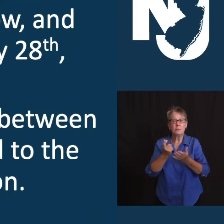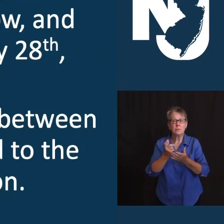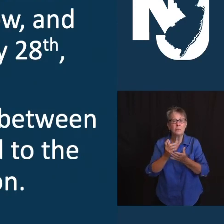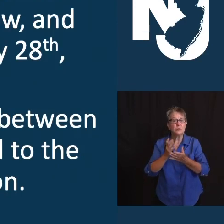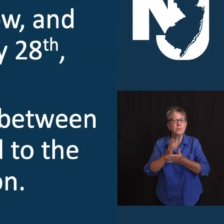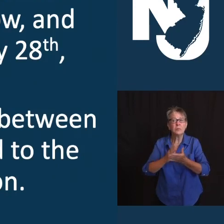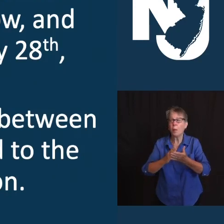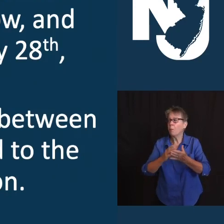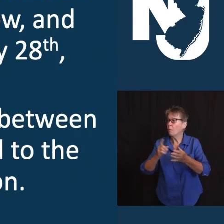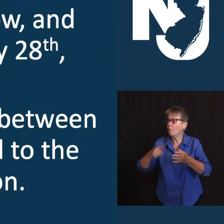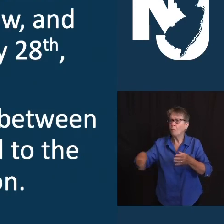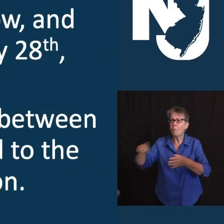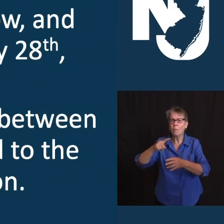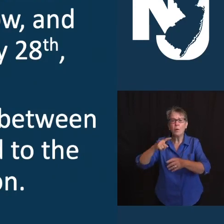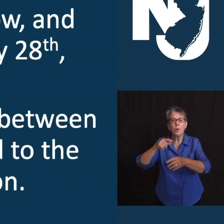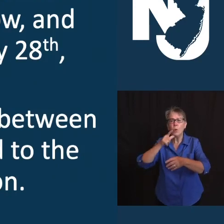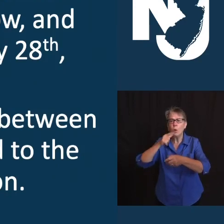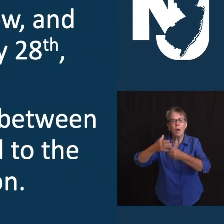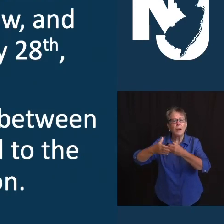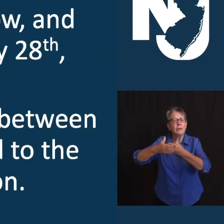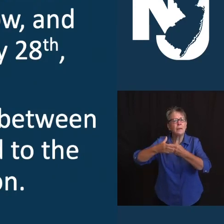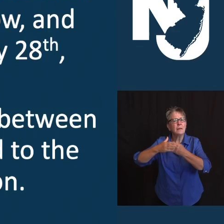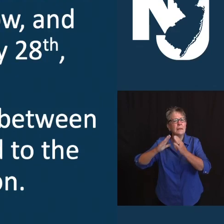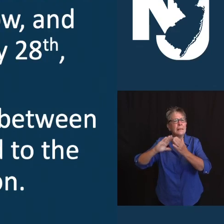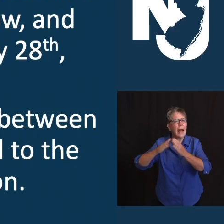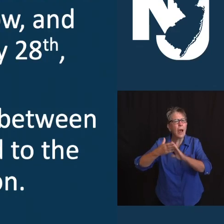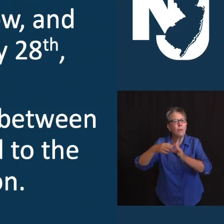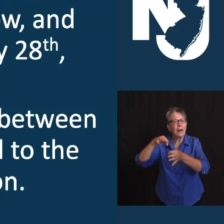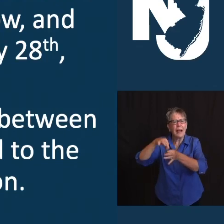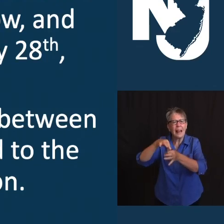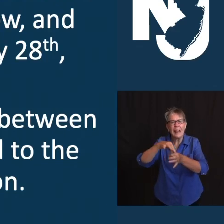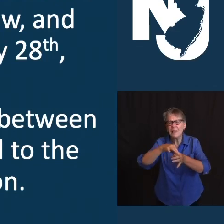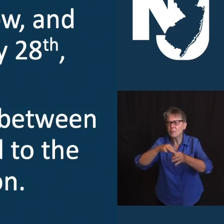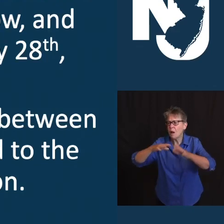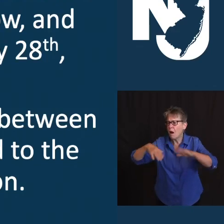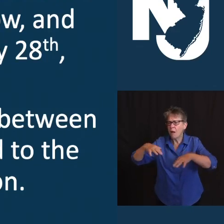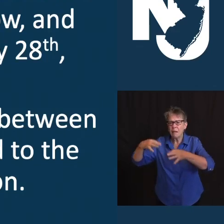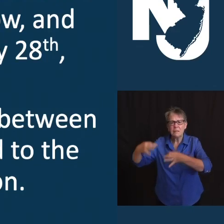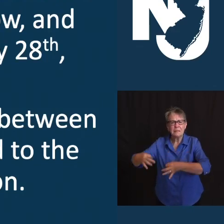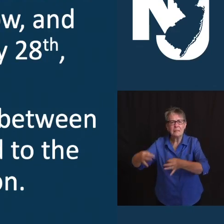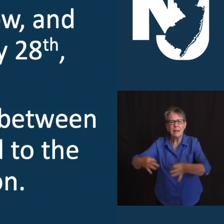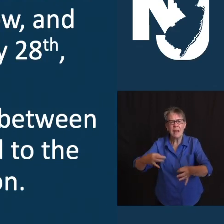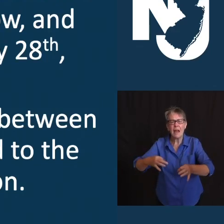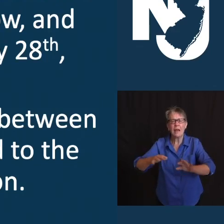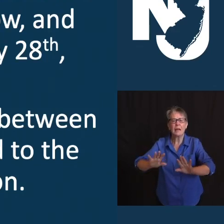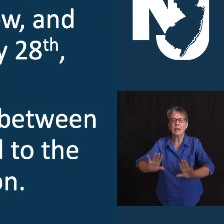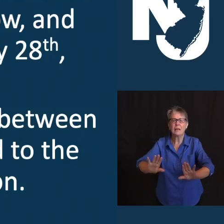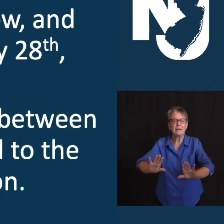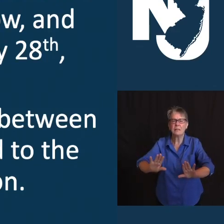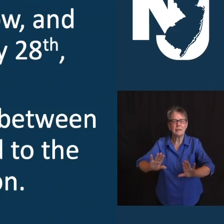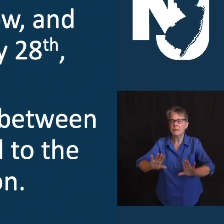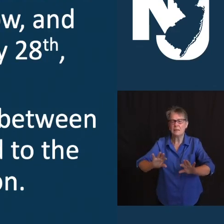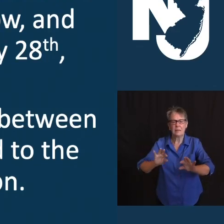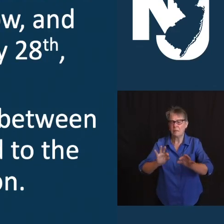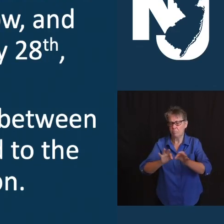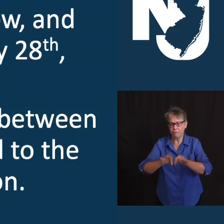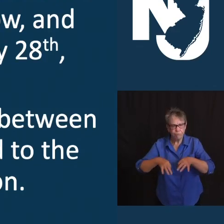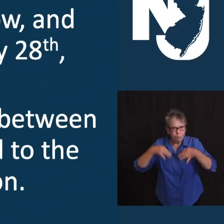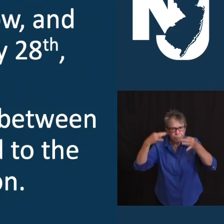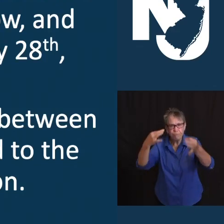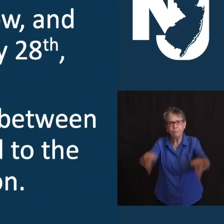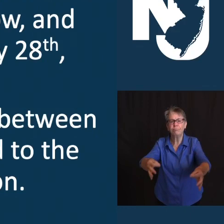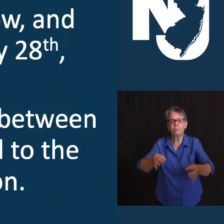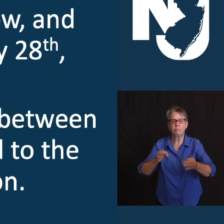order further postpones all upcoming scheduled elections, including any special elections which may result from a